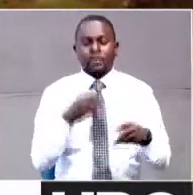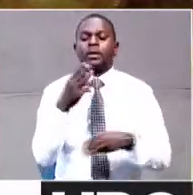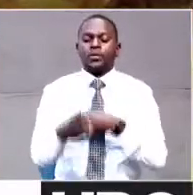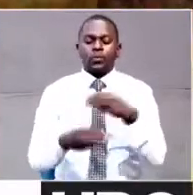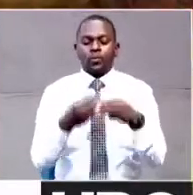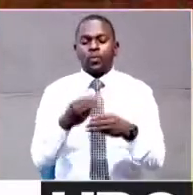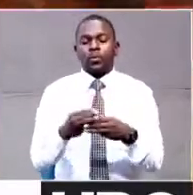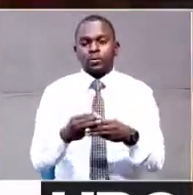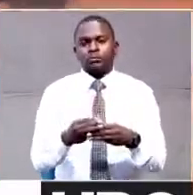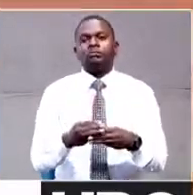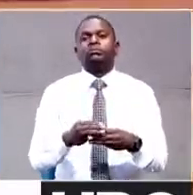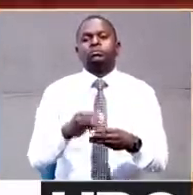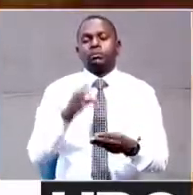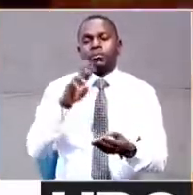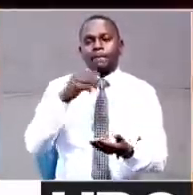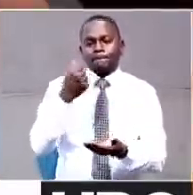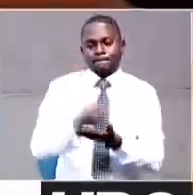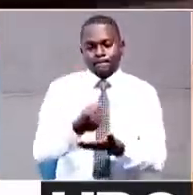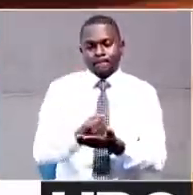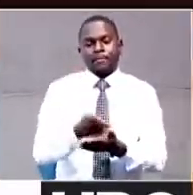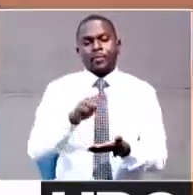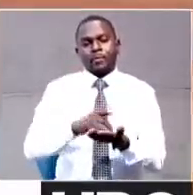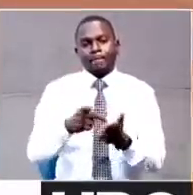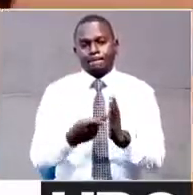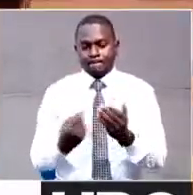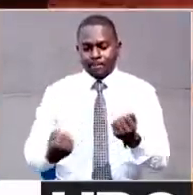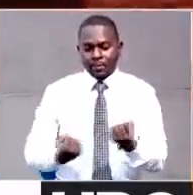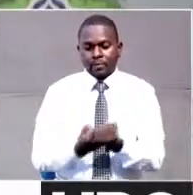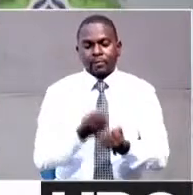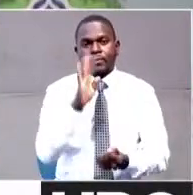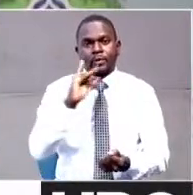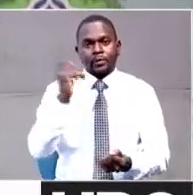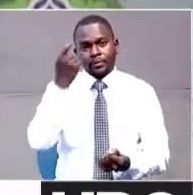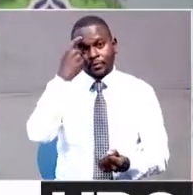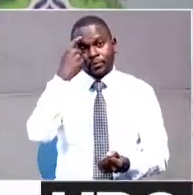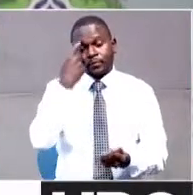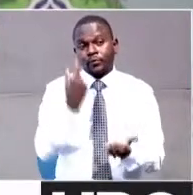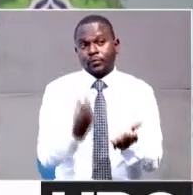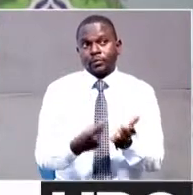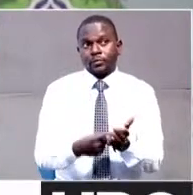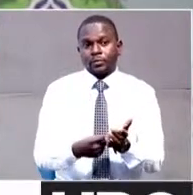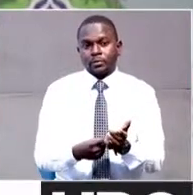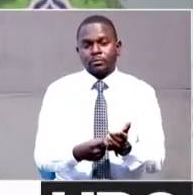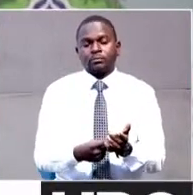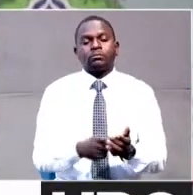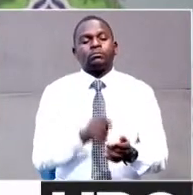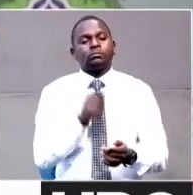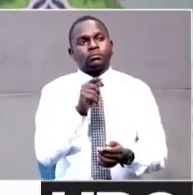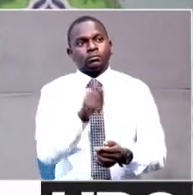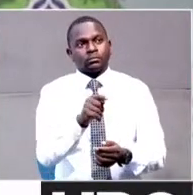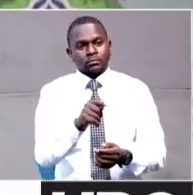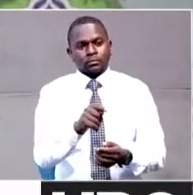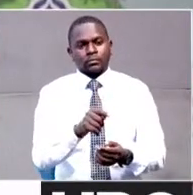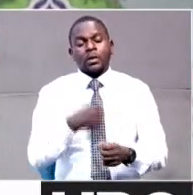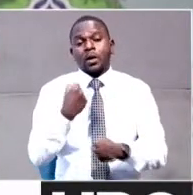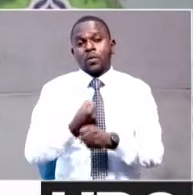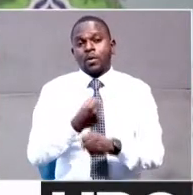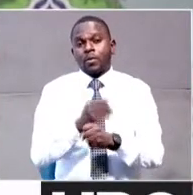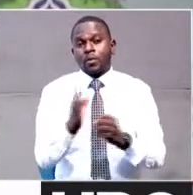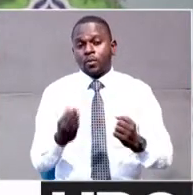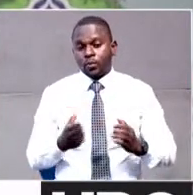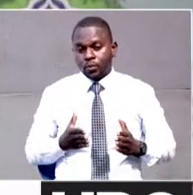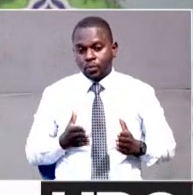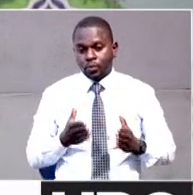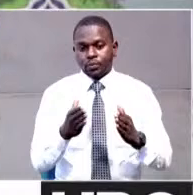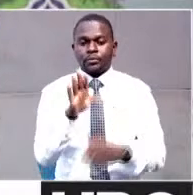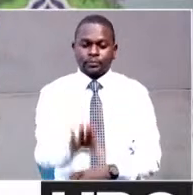is co-funding the project with the government of Uganda. Currently, the source of aggregate for undertaking the work has been